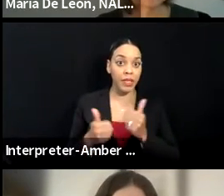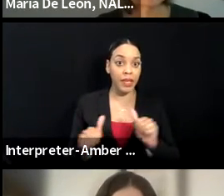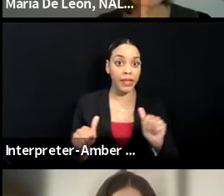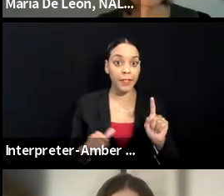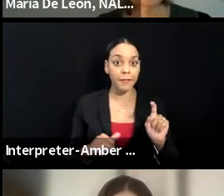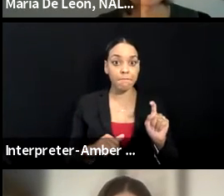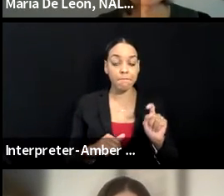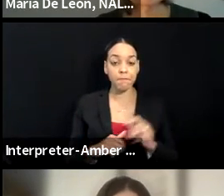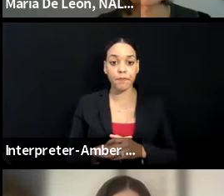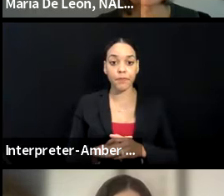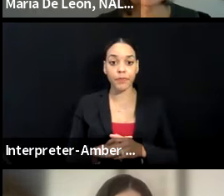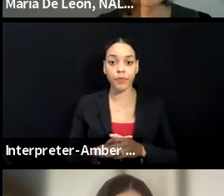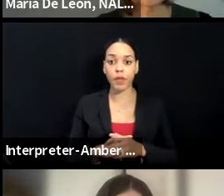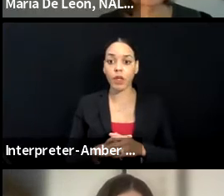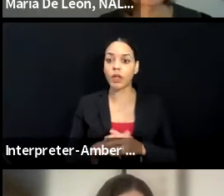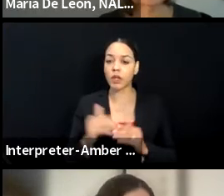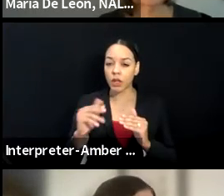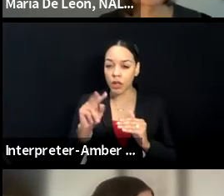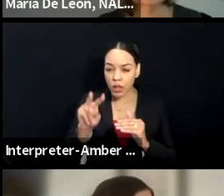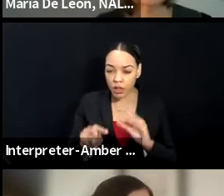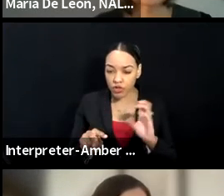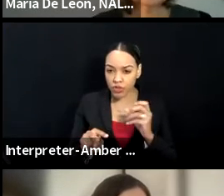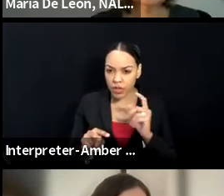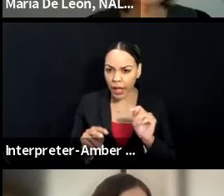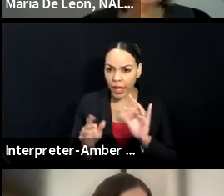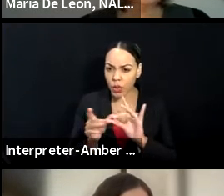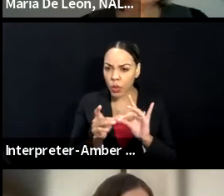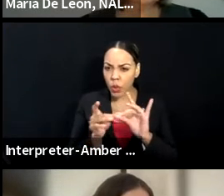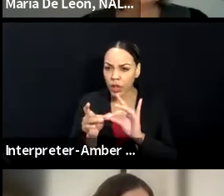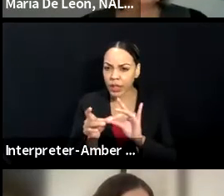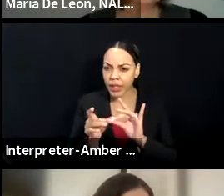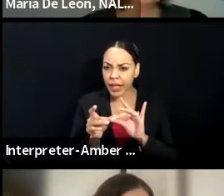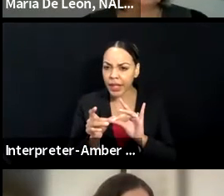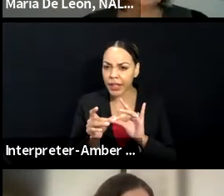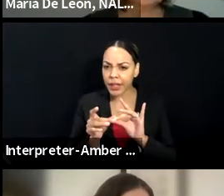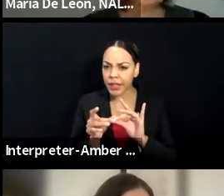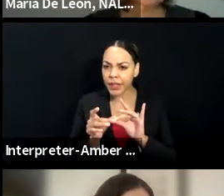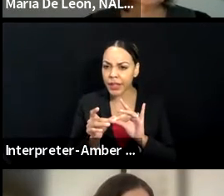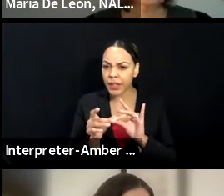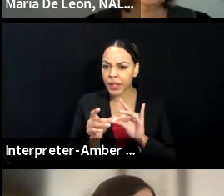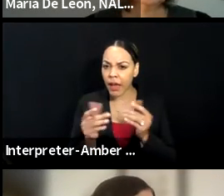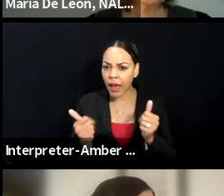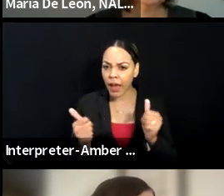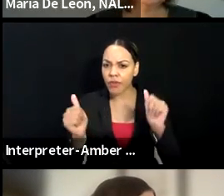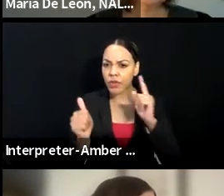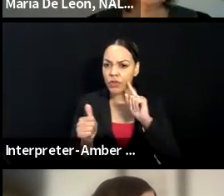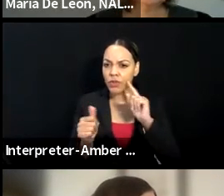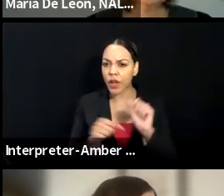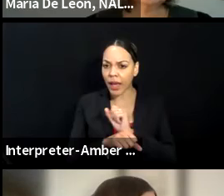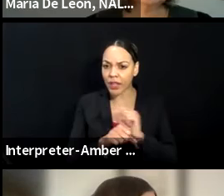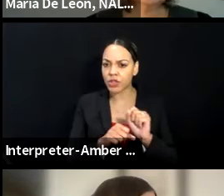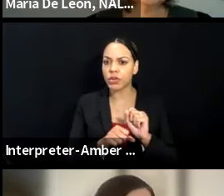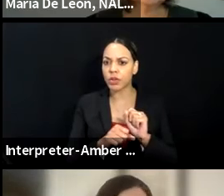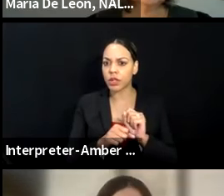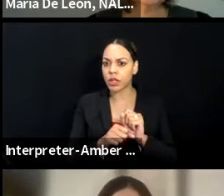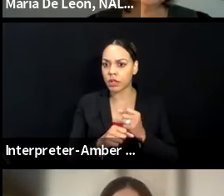Coordinated effort for internship regulations to actually be enforced. Thank you, Danielle. I'm hearing you about